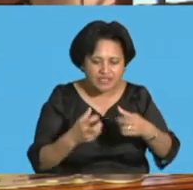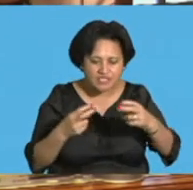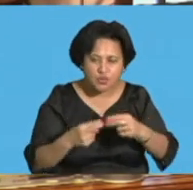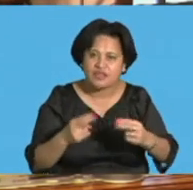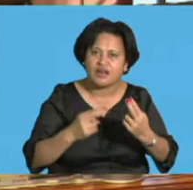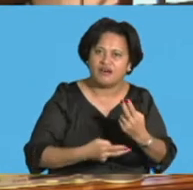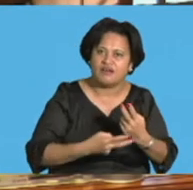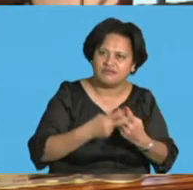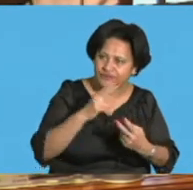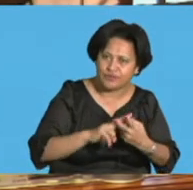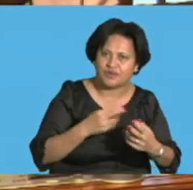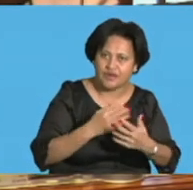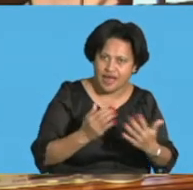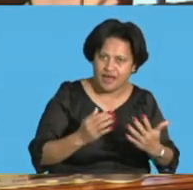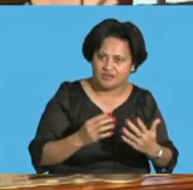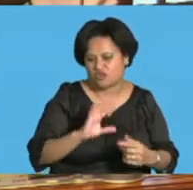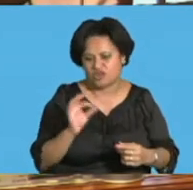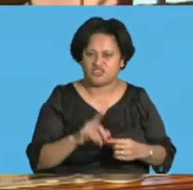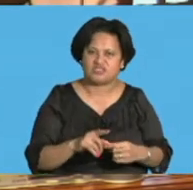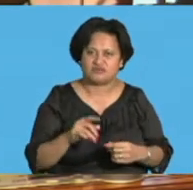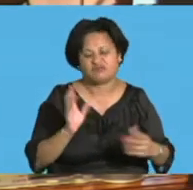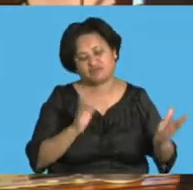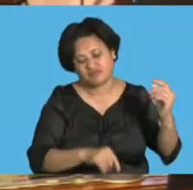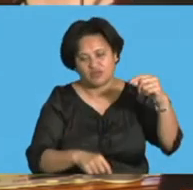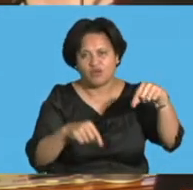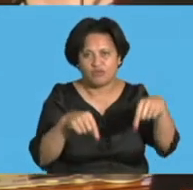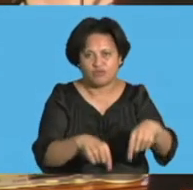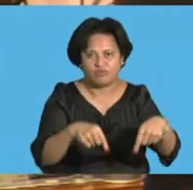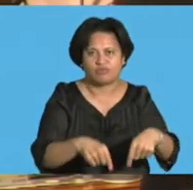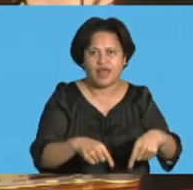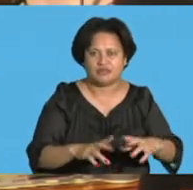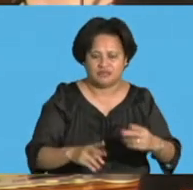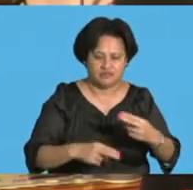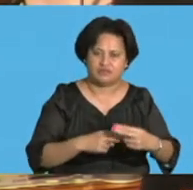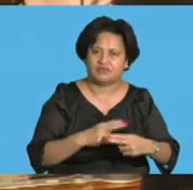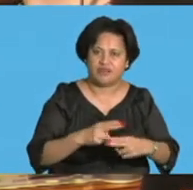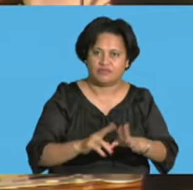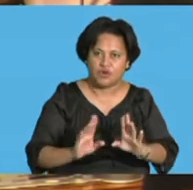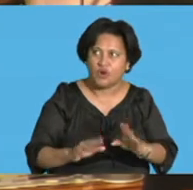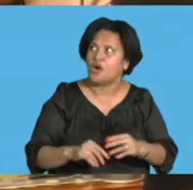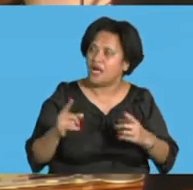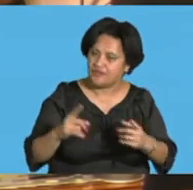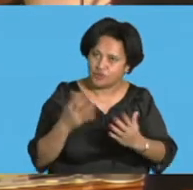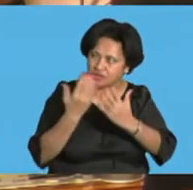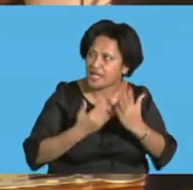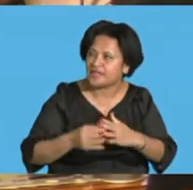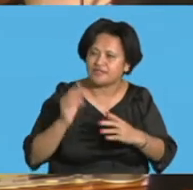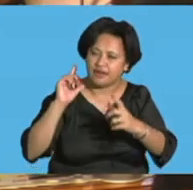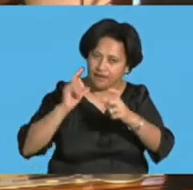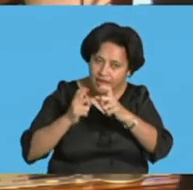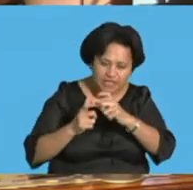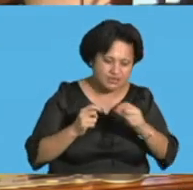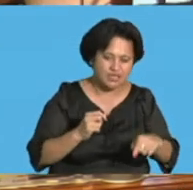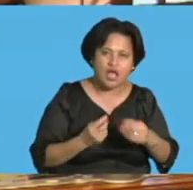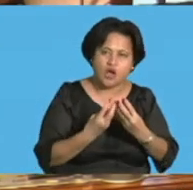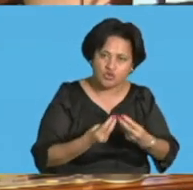provide 2 or 3 harvests in a year, those which should be grown in shade or sun, those which require pruning. Above all, we want our children,